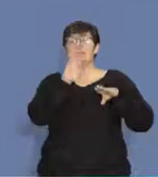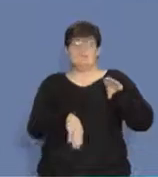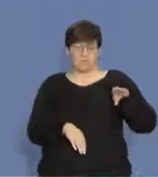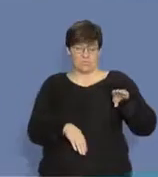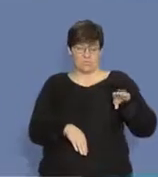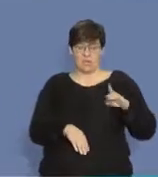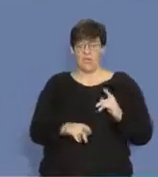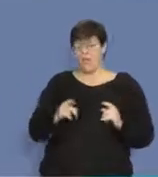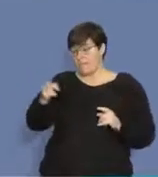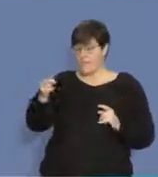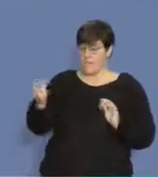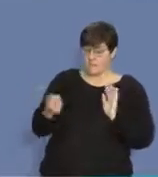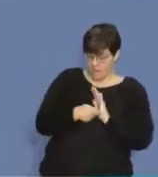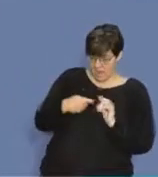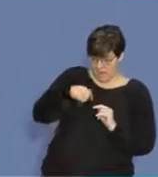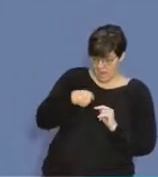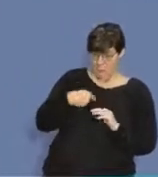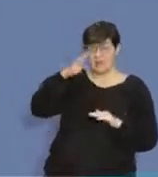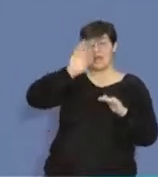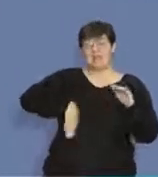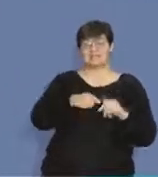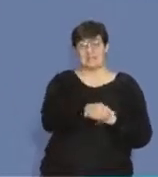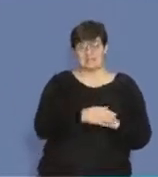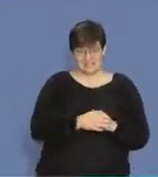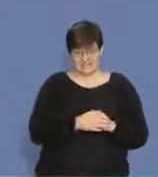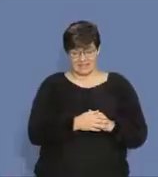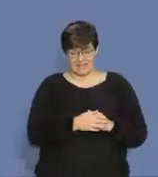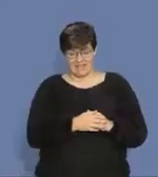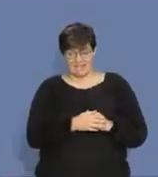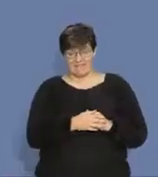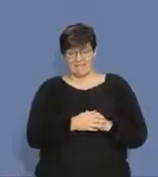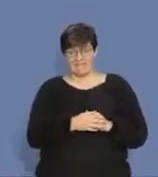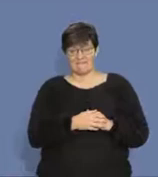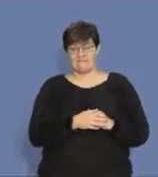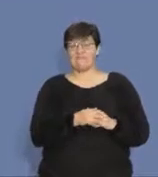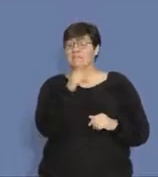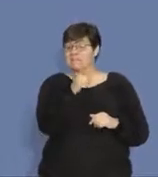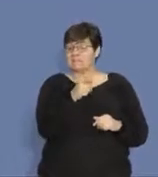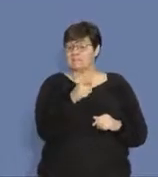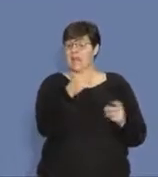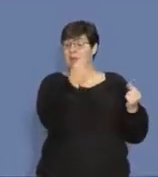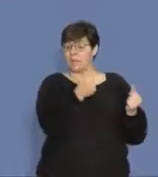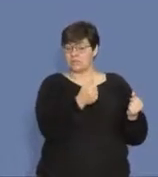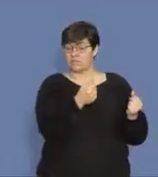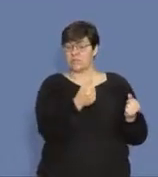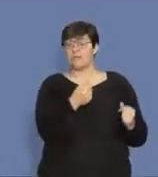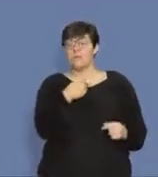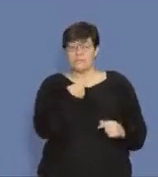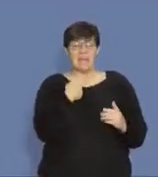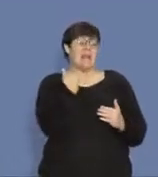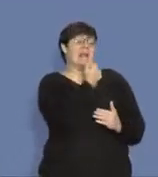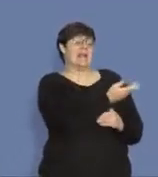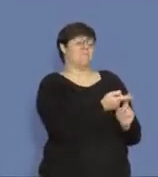to our debtors, right? And clearly you can see that that amount is what you can claim back